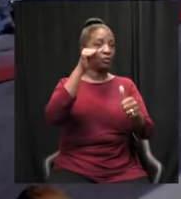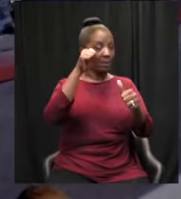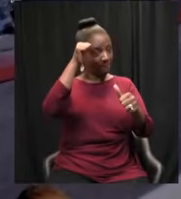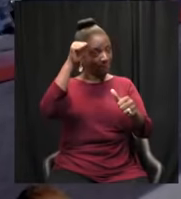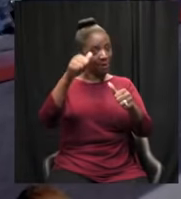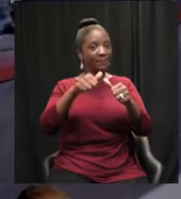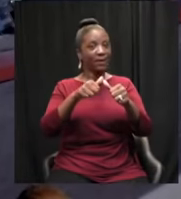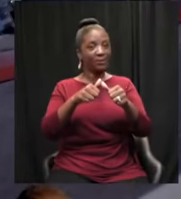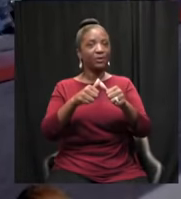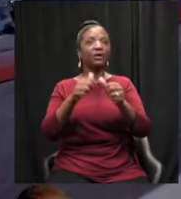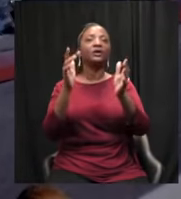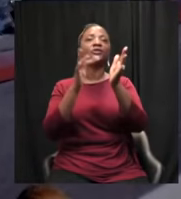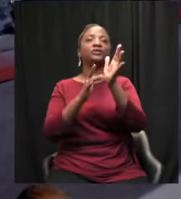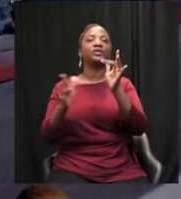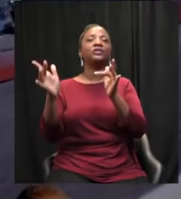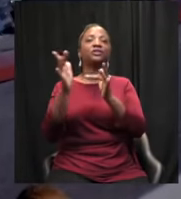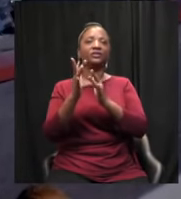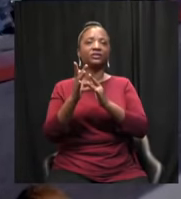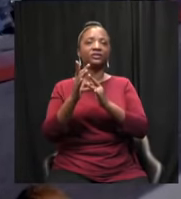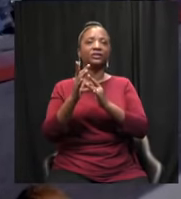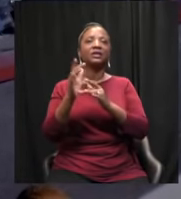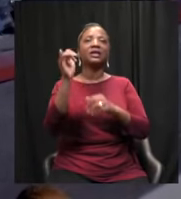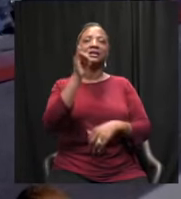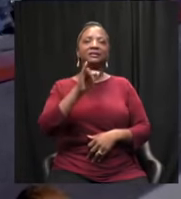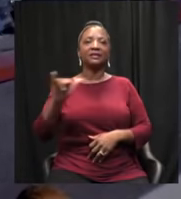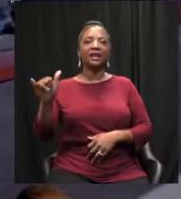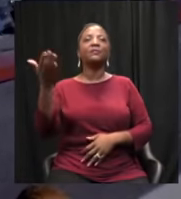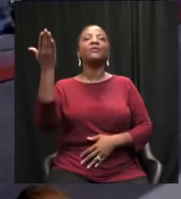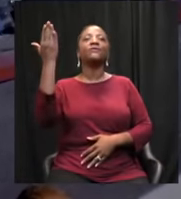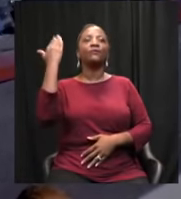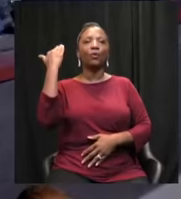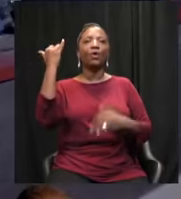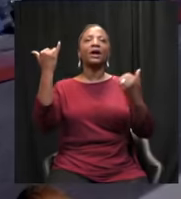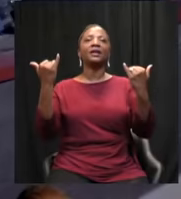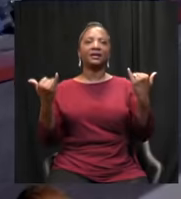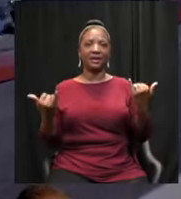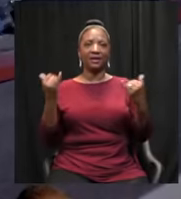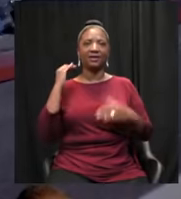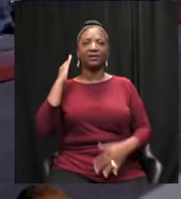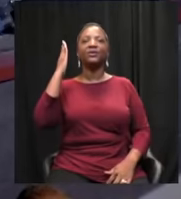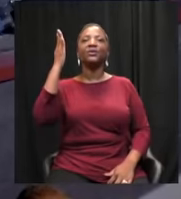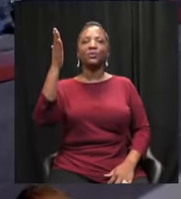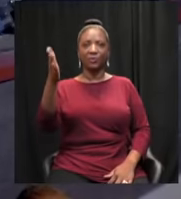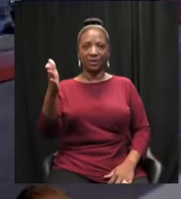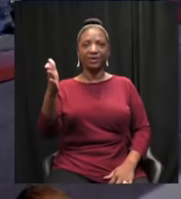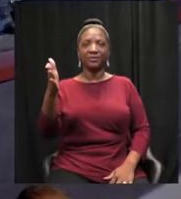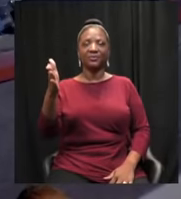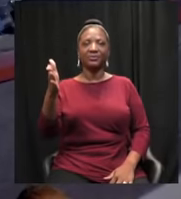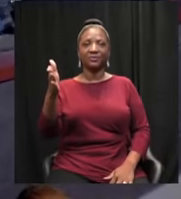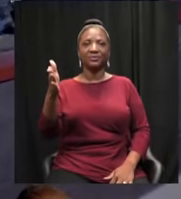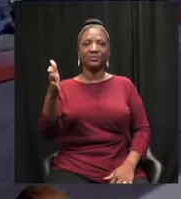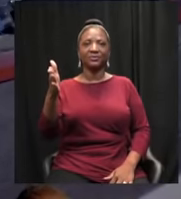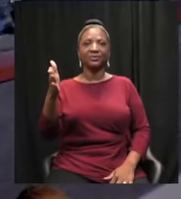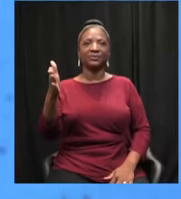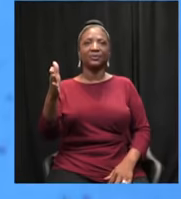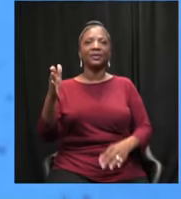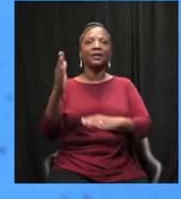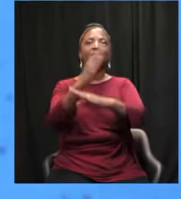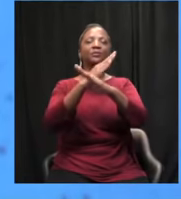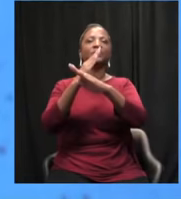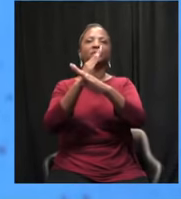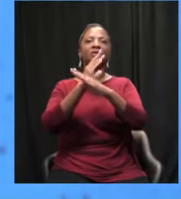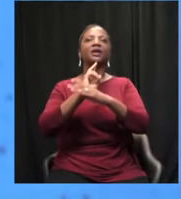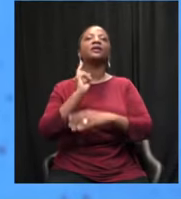yesterday, today, and forevermore. And it is Jesus that will sustain us through every season that we